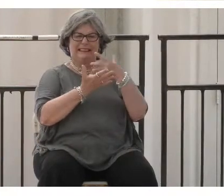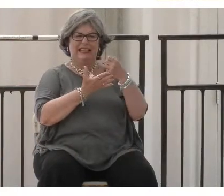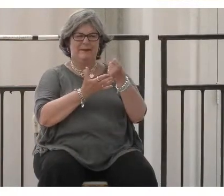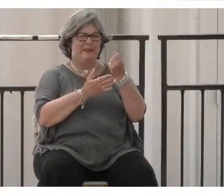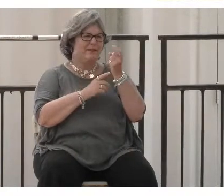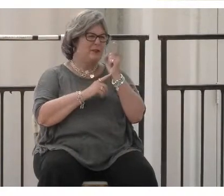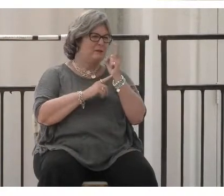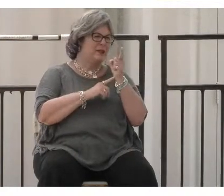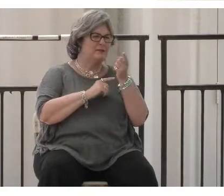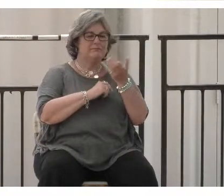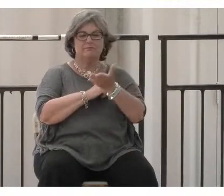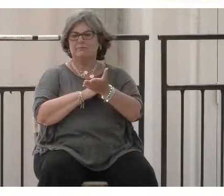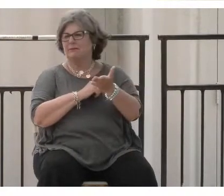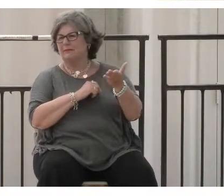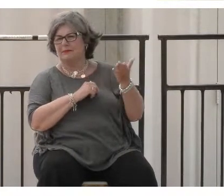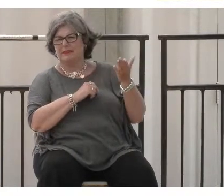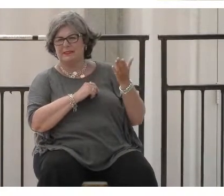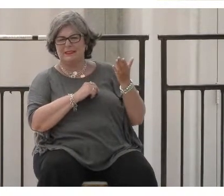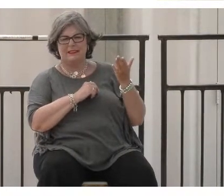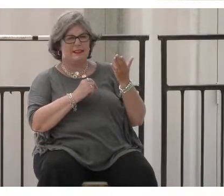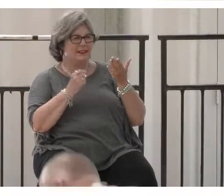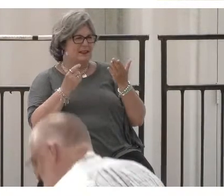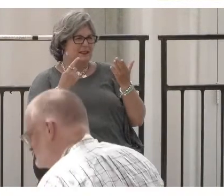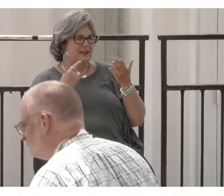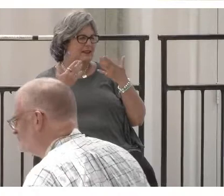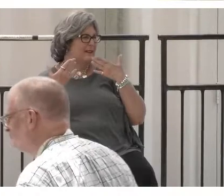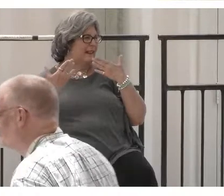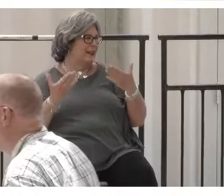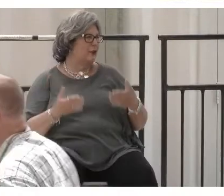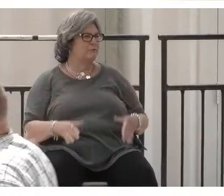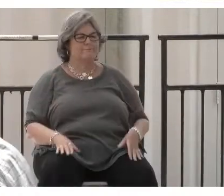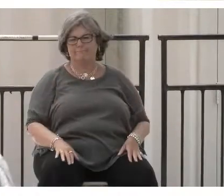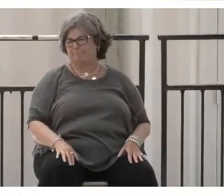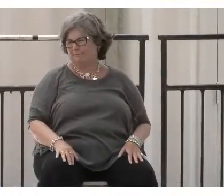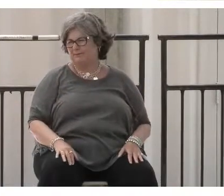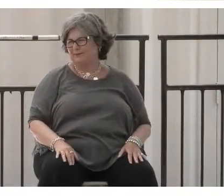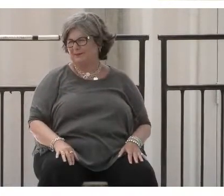few more minutes. Would anyone else like to? Thank you.